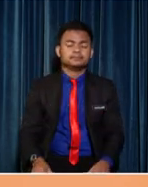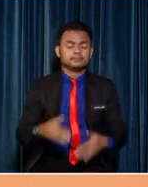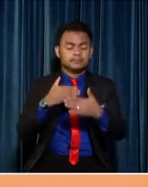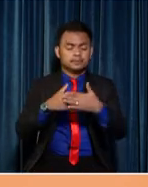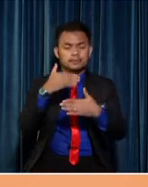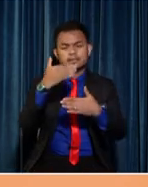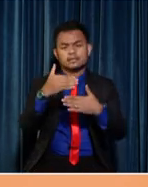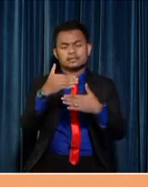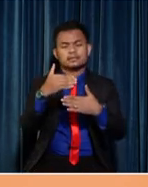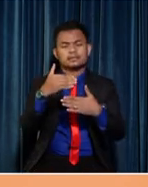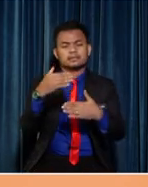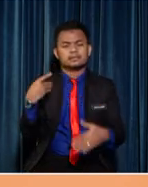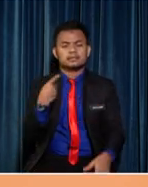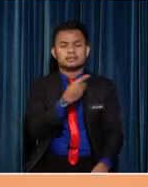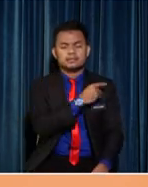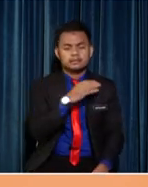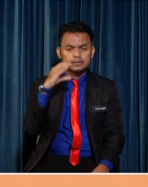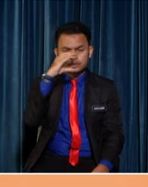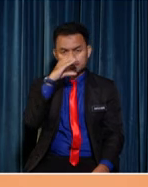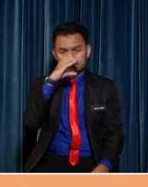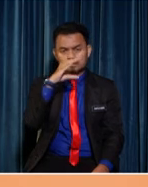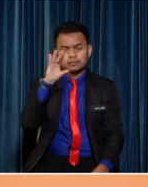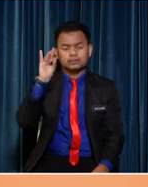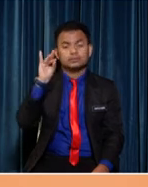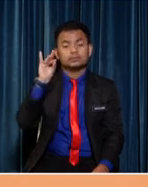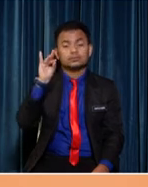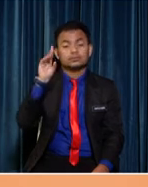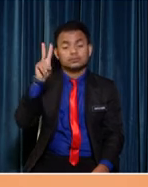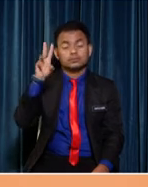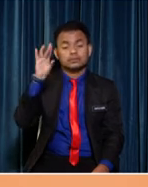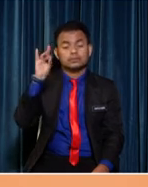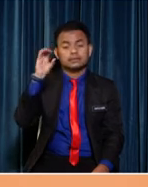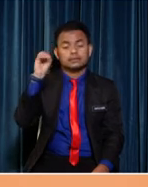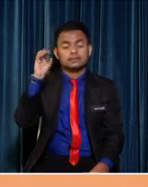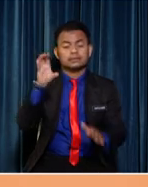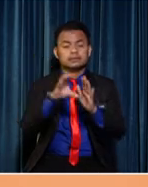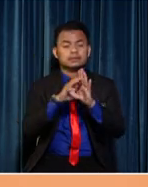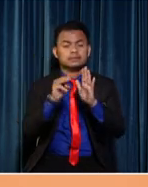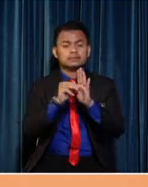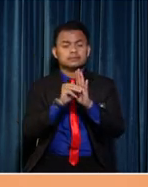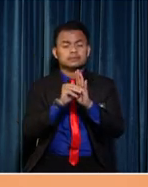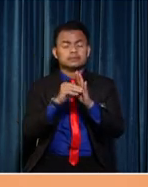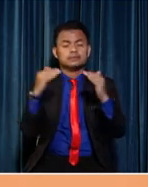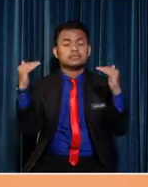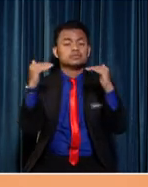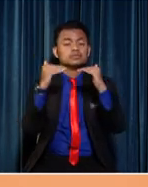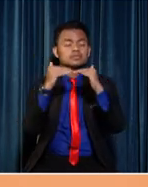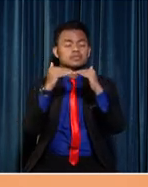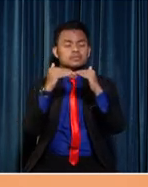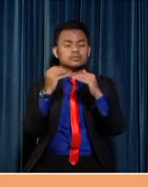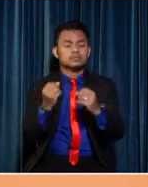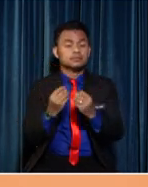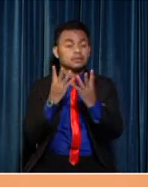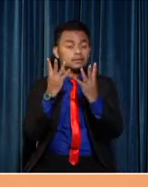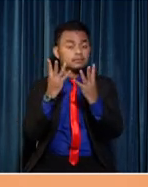Next, we have to find out 280 centimeters is equal to how